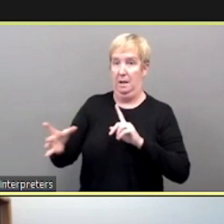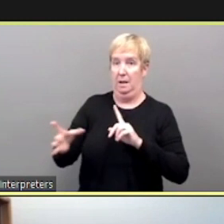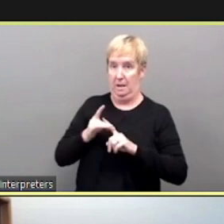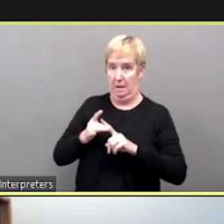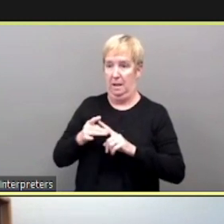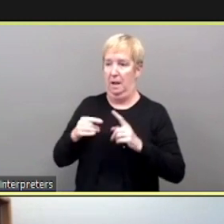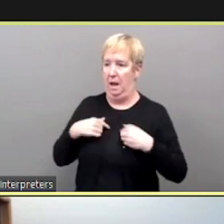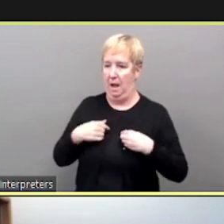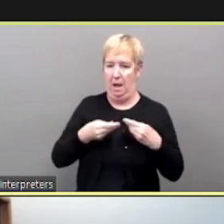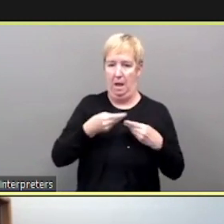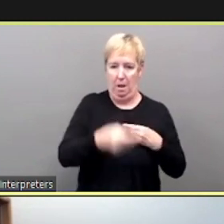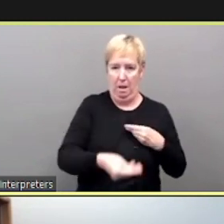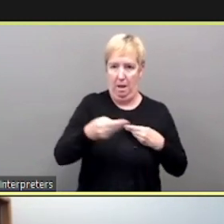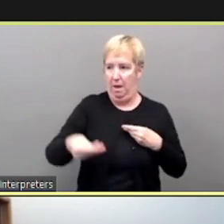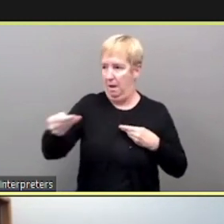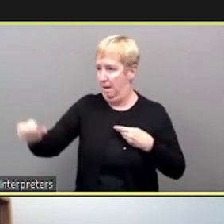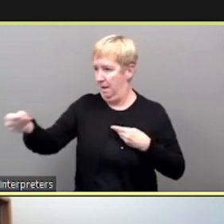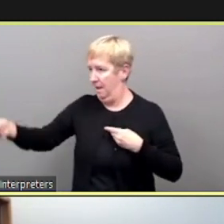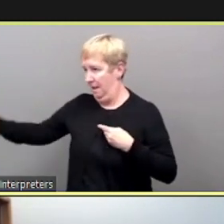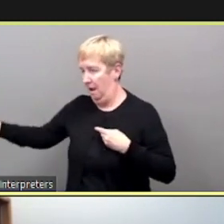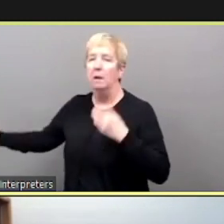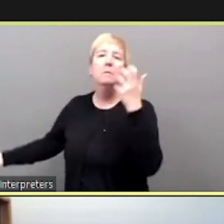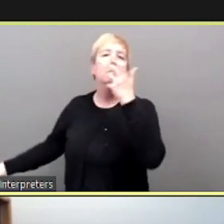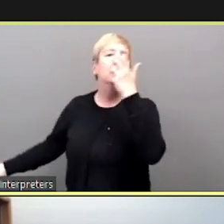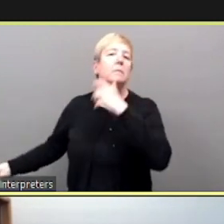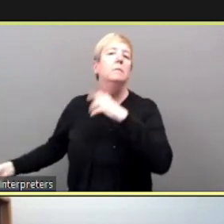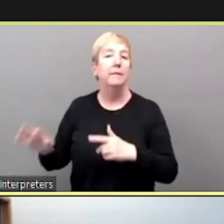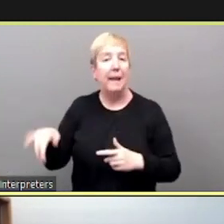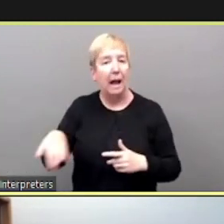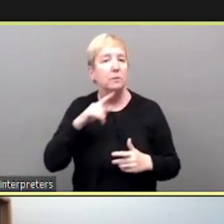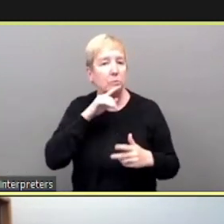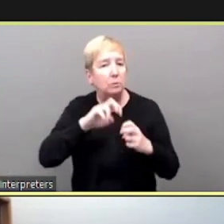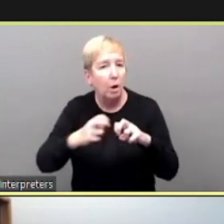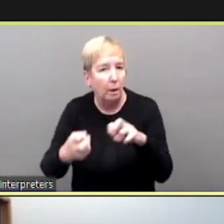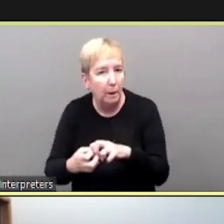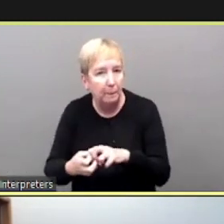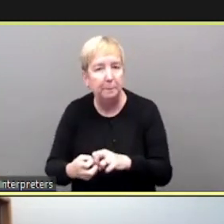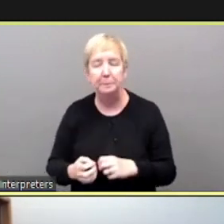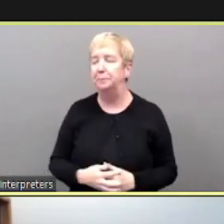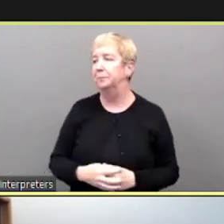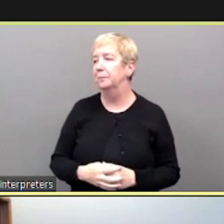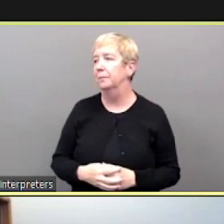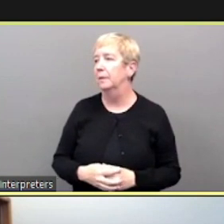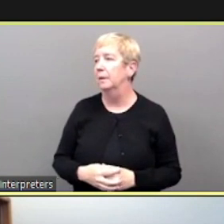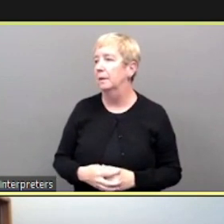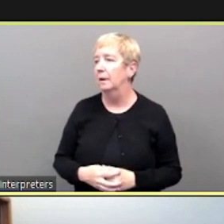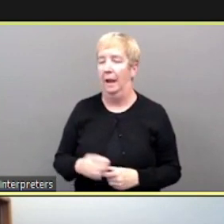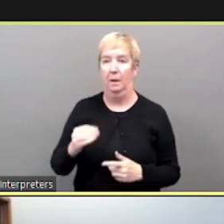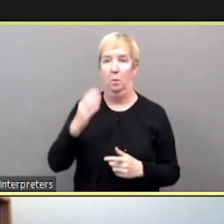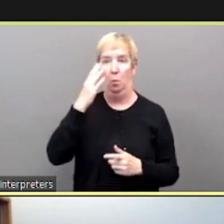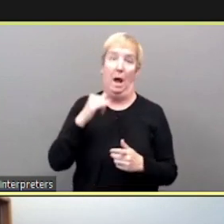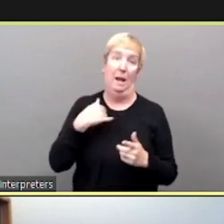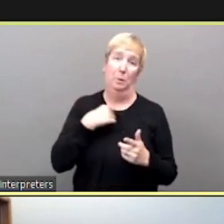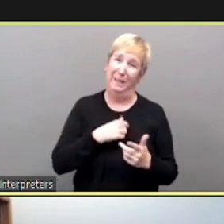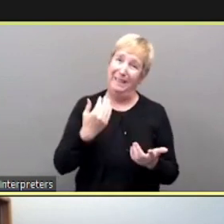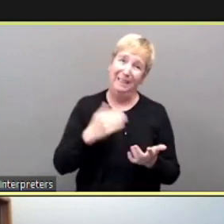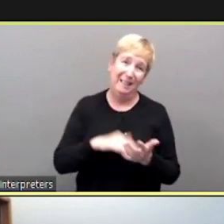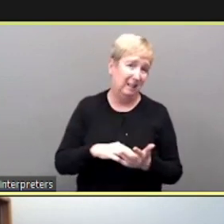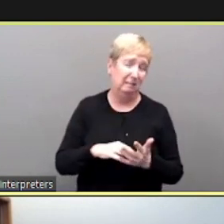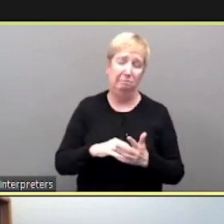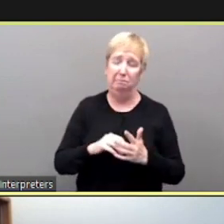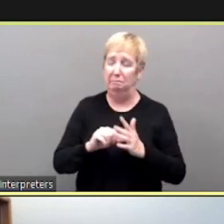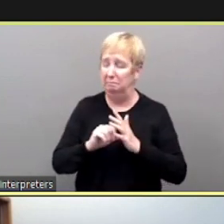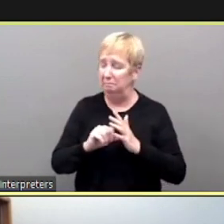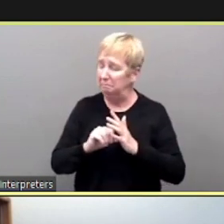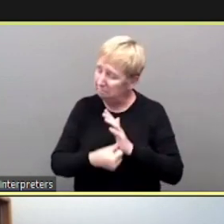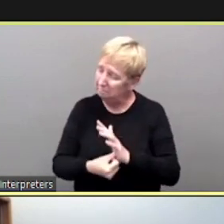has been very problematic for us, and why we continue to urge everyone